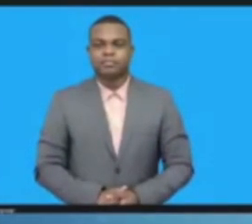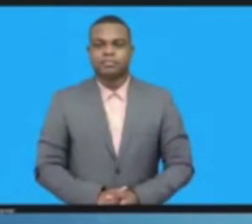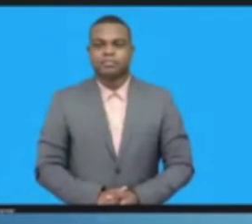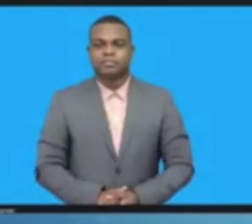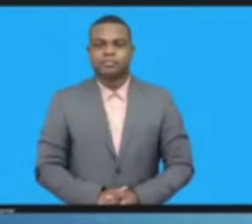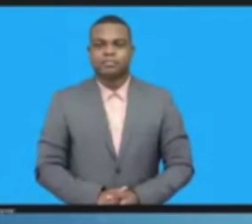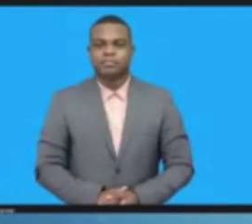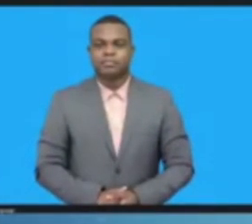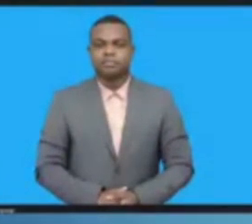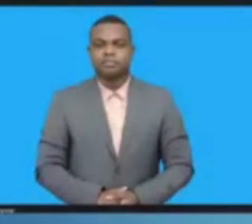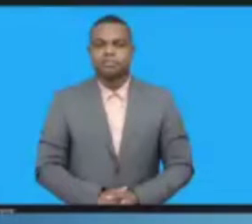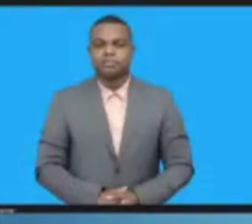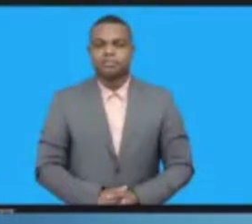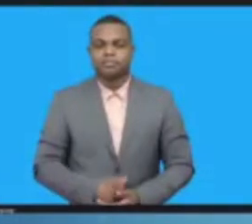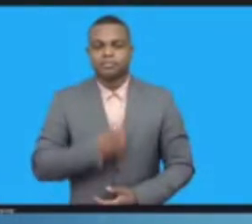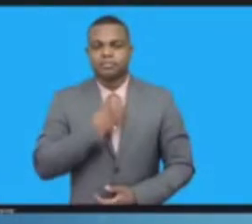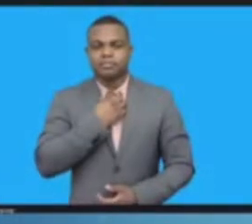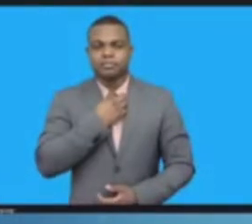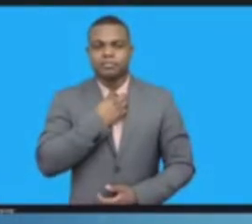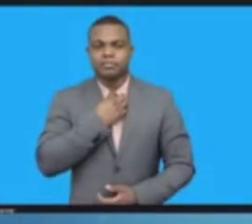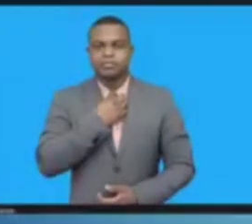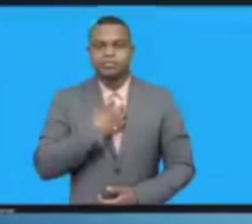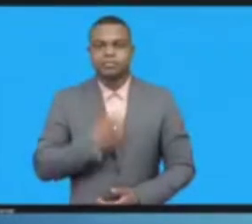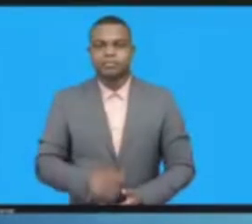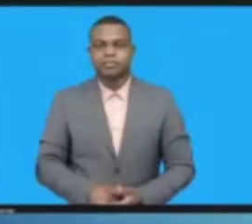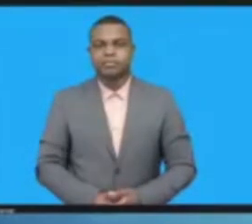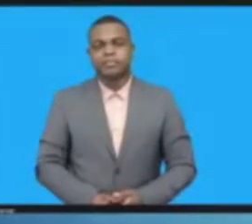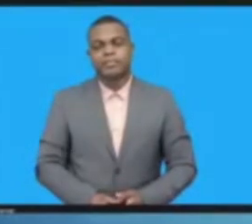Thank you.